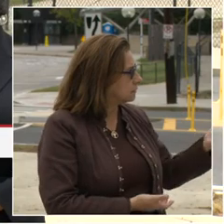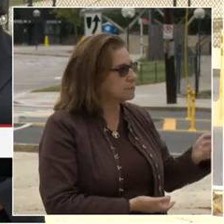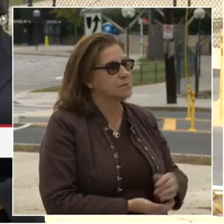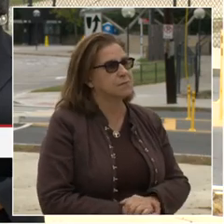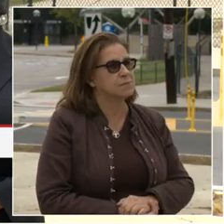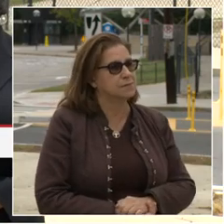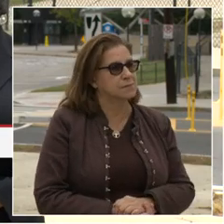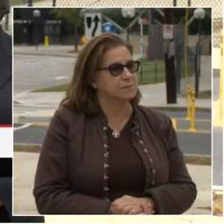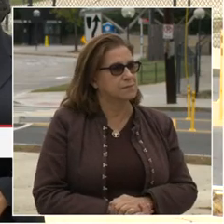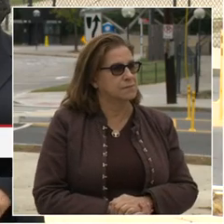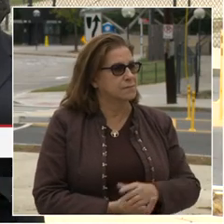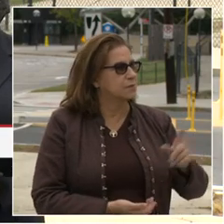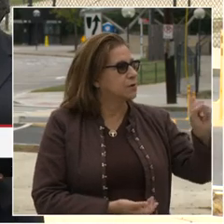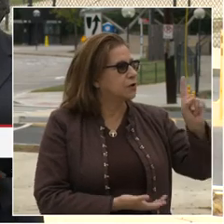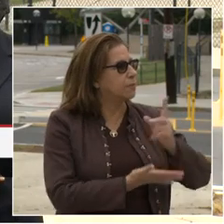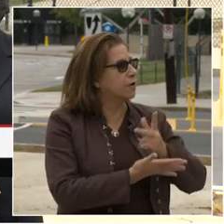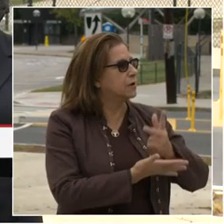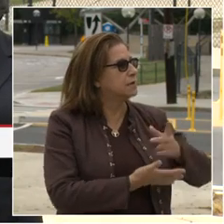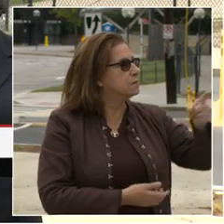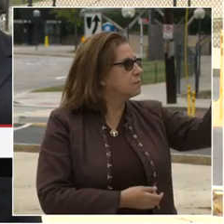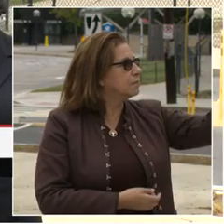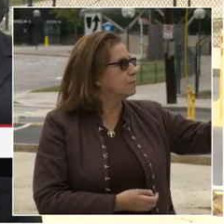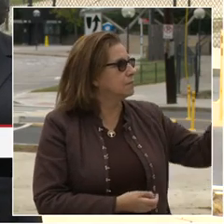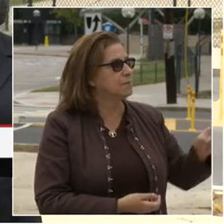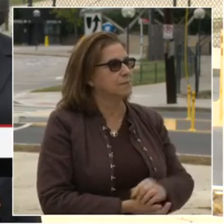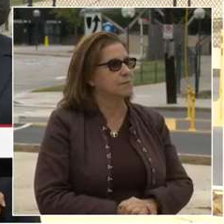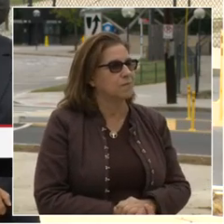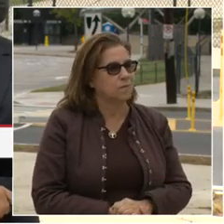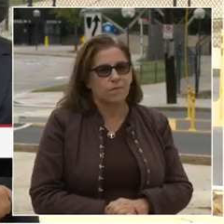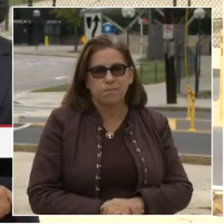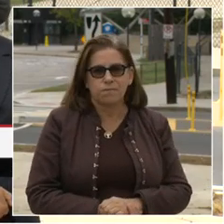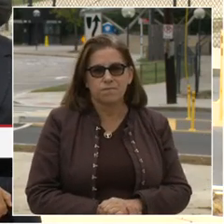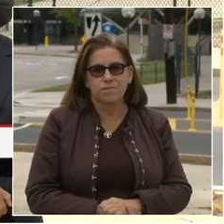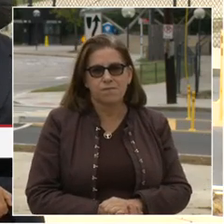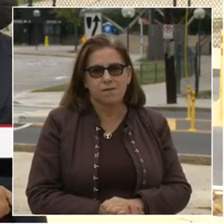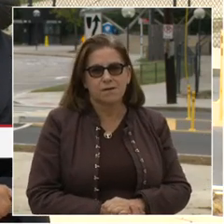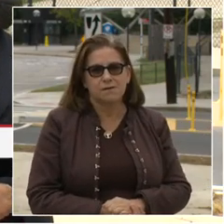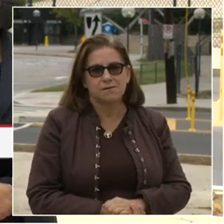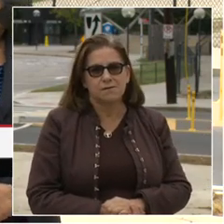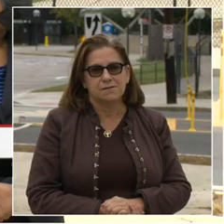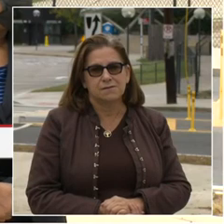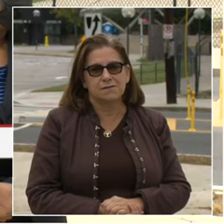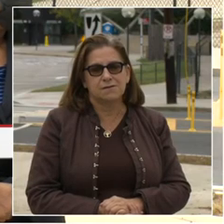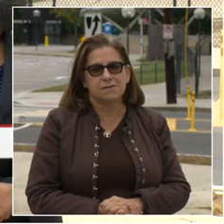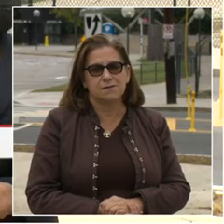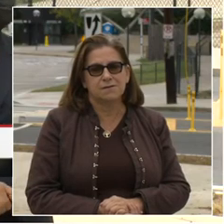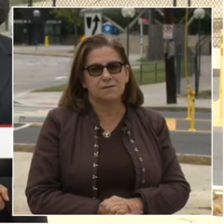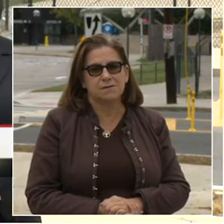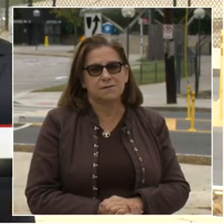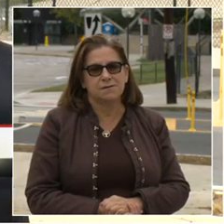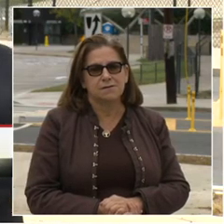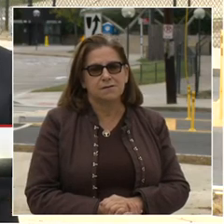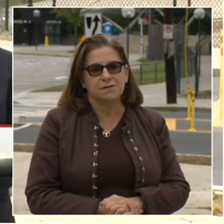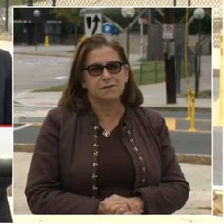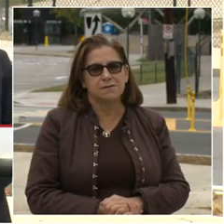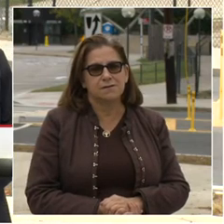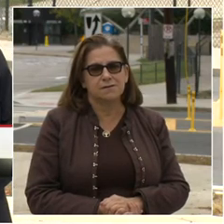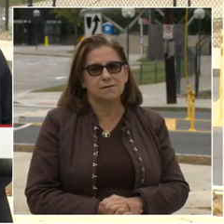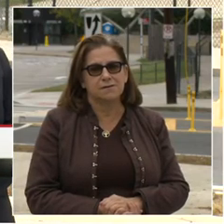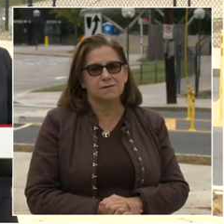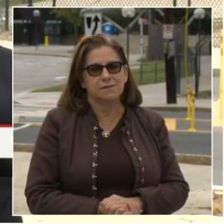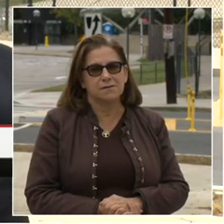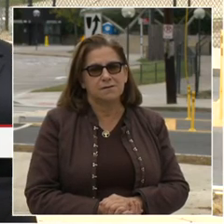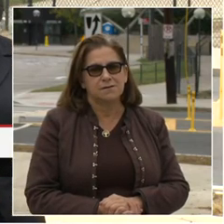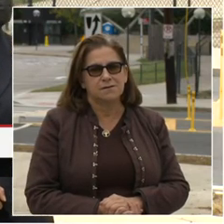long as the parking lot is there, we know that there's supposed to be development over there, but we haven't heard anything about it. And eventually, I'm sure there will be. Yeah. So we want to work on that